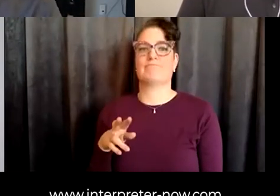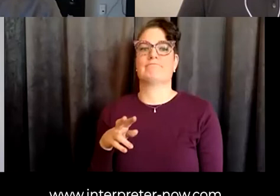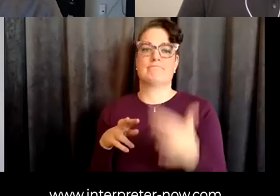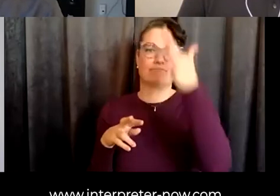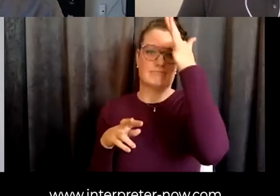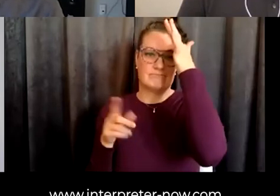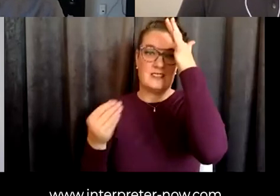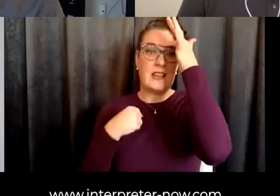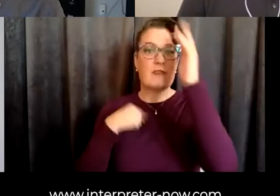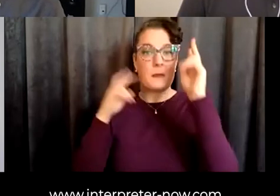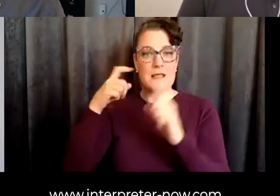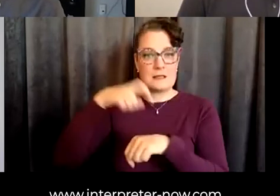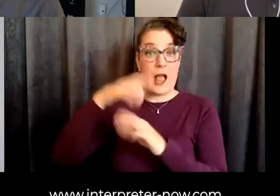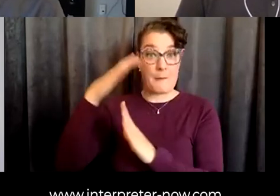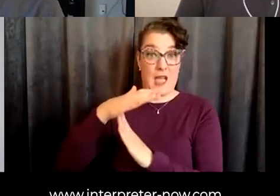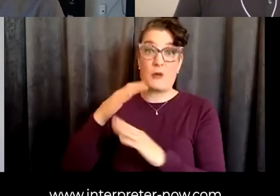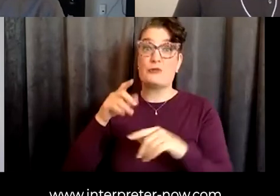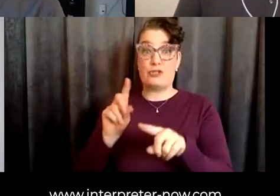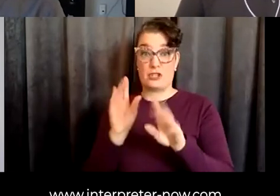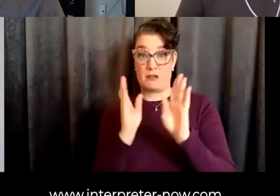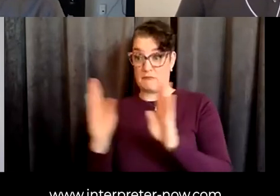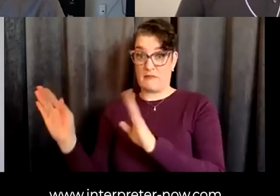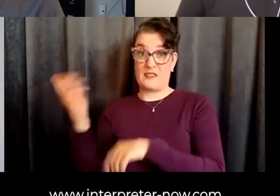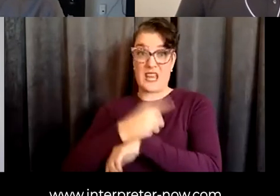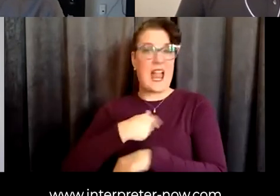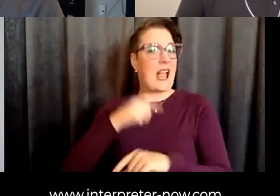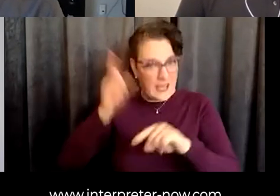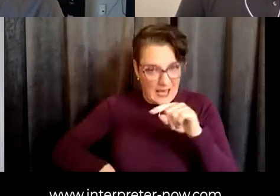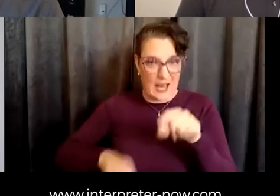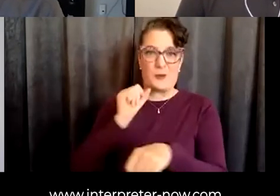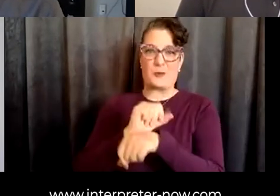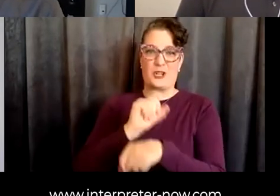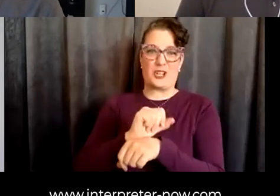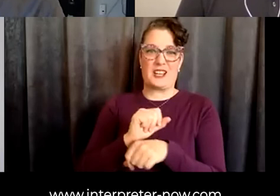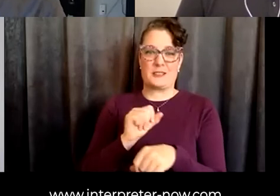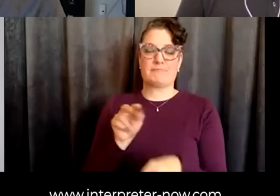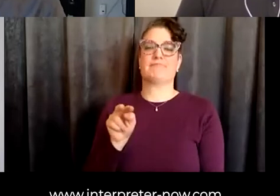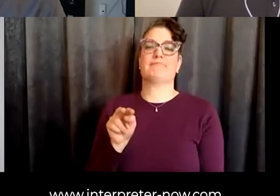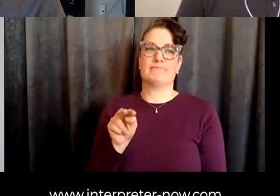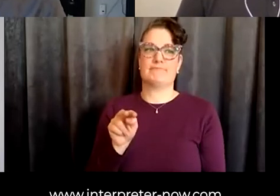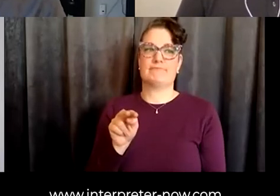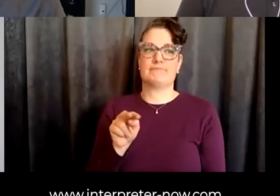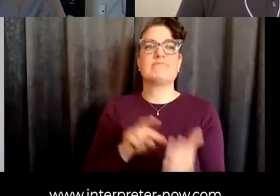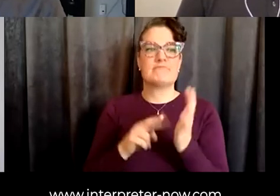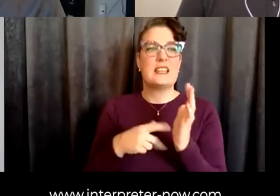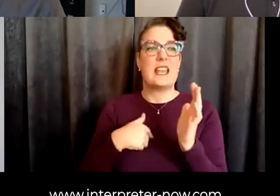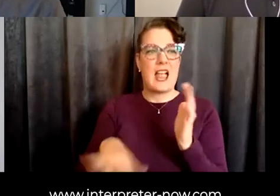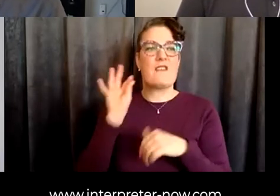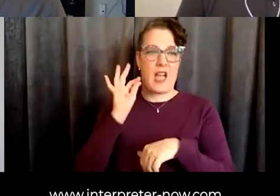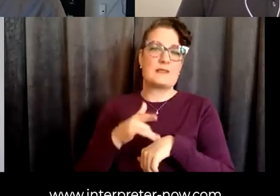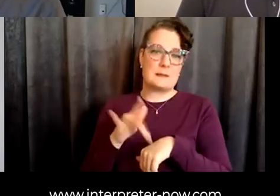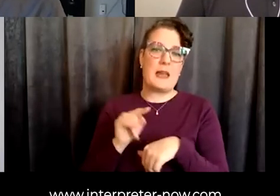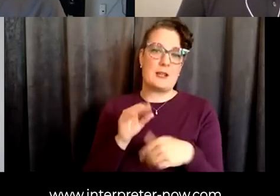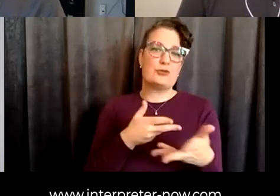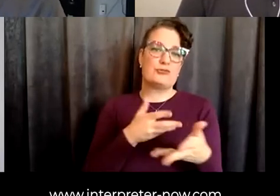during certain periods of the day, even though it was on my business. And so in that, I found the space to connect with others. I found the space to do those